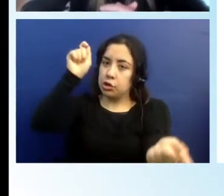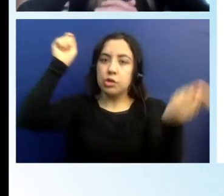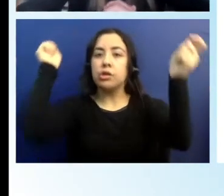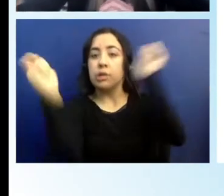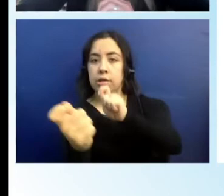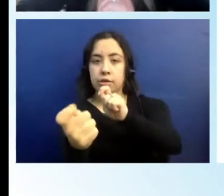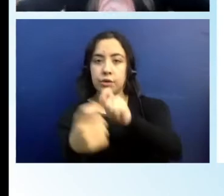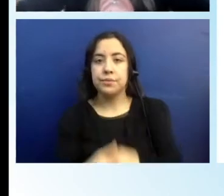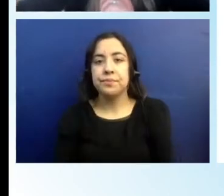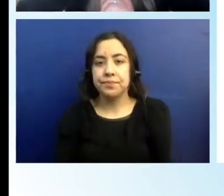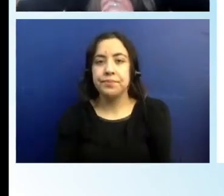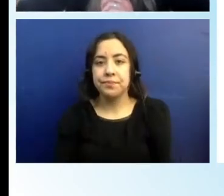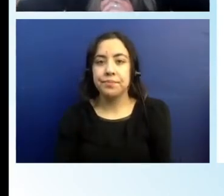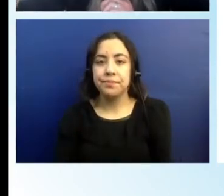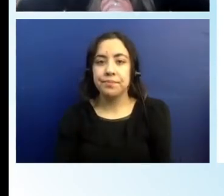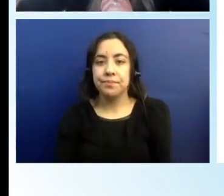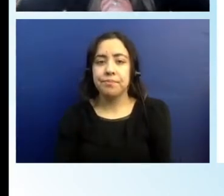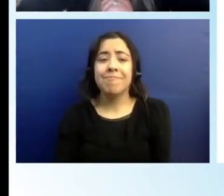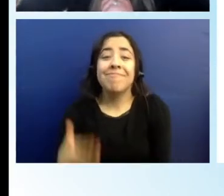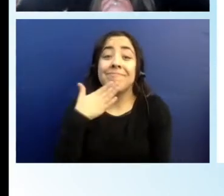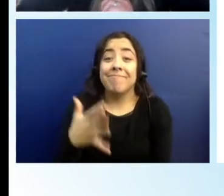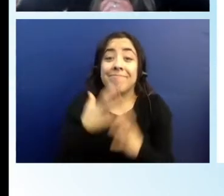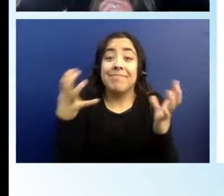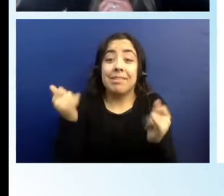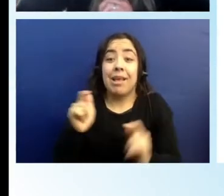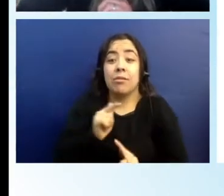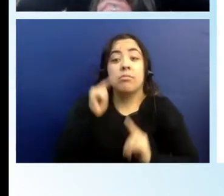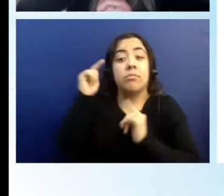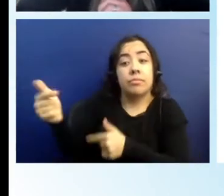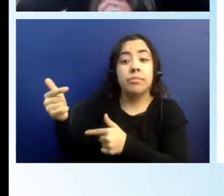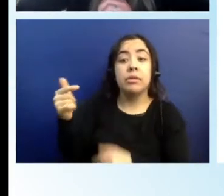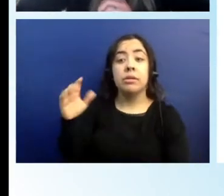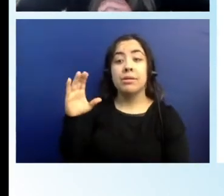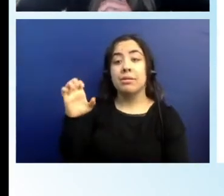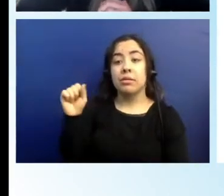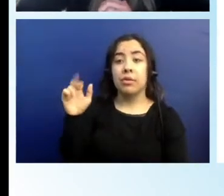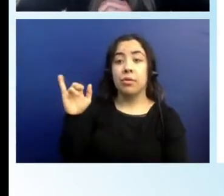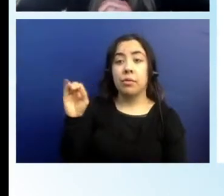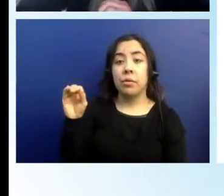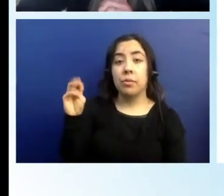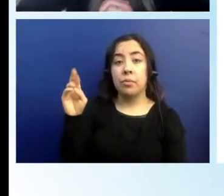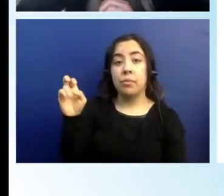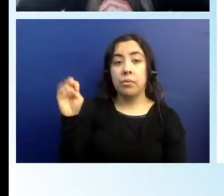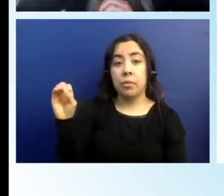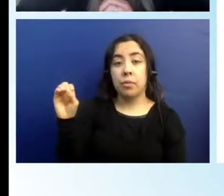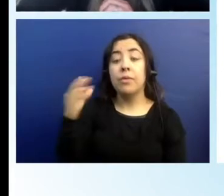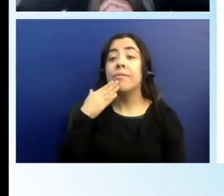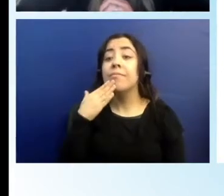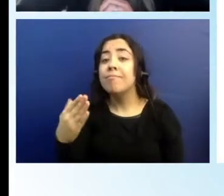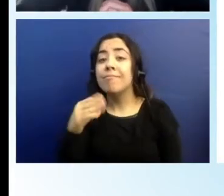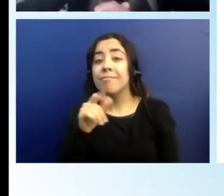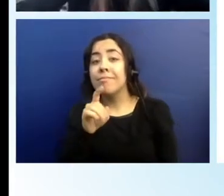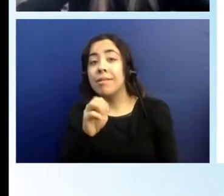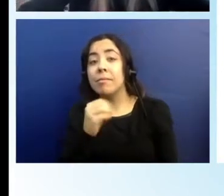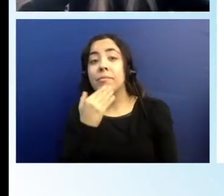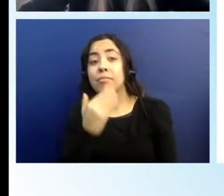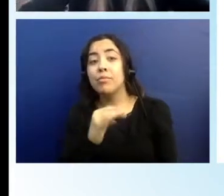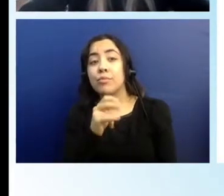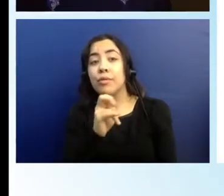to hand it over to Cesario Moreno, and thank you, Adam and Jennifer, for that